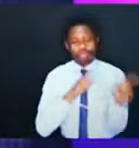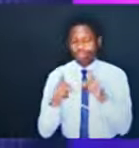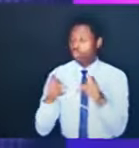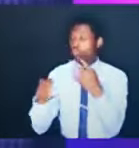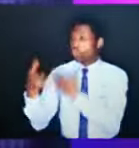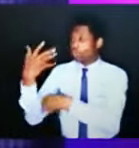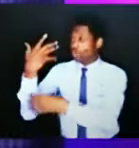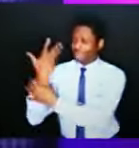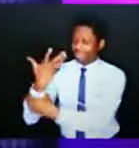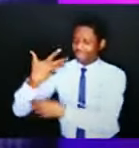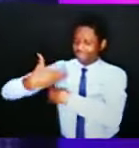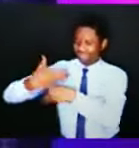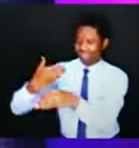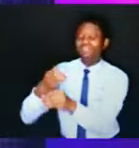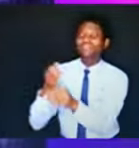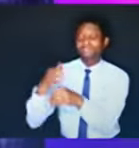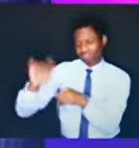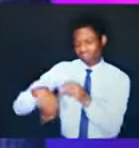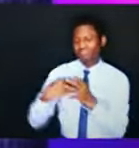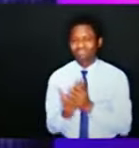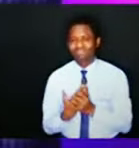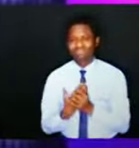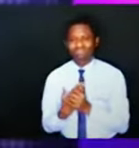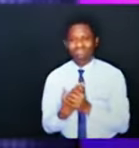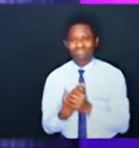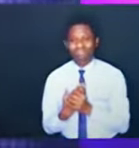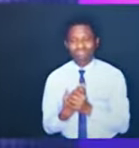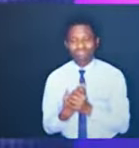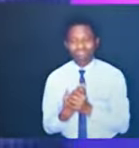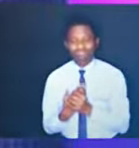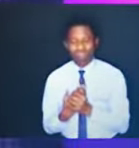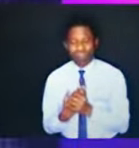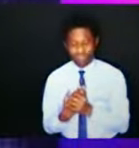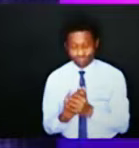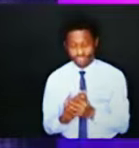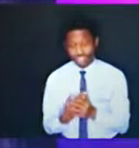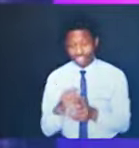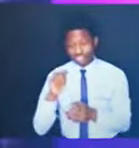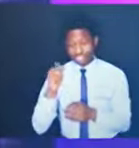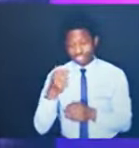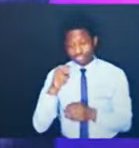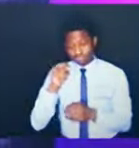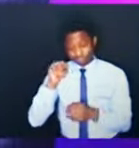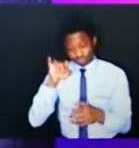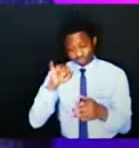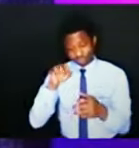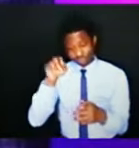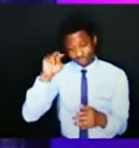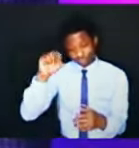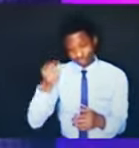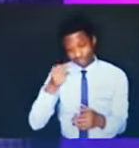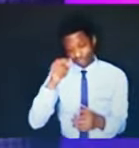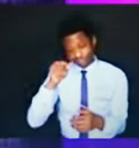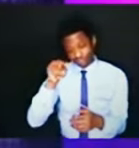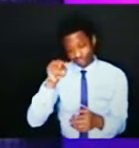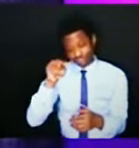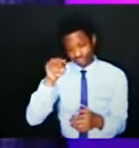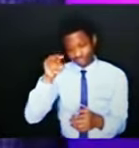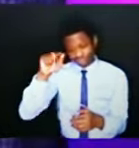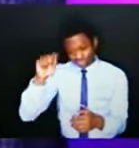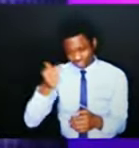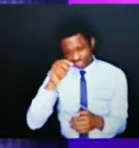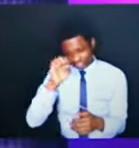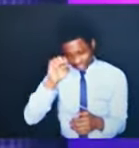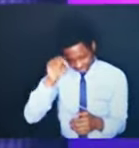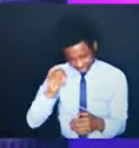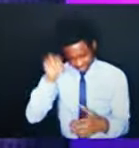Ipenyina ni adie nyina yo nu nyame nsa no adwuma. Now Genesis 9 verse 18 and 19. Omo yehwe Mose huma idi kan no etin